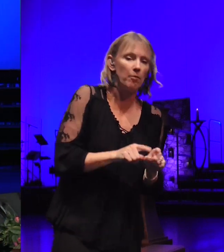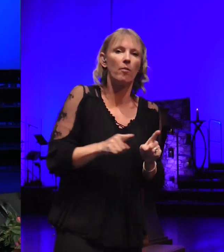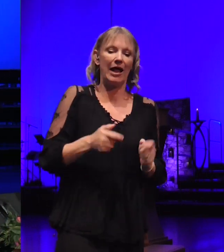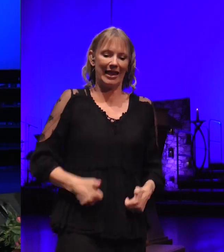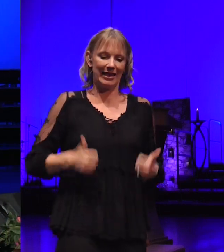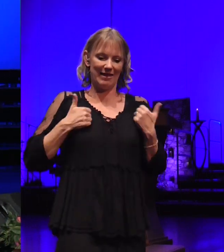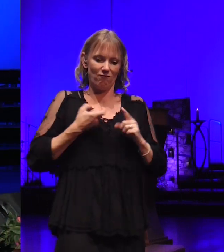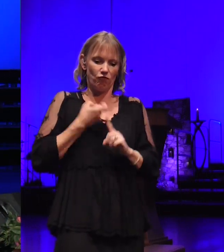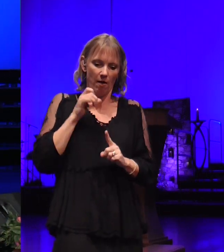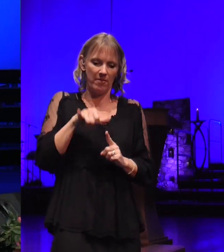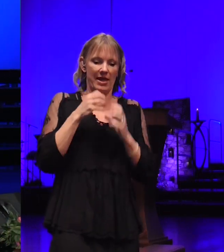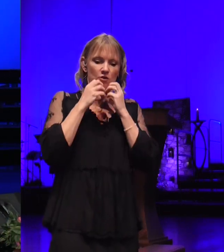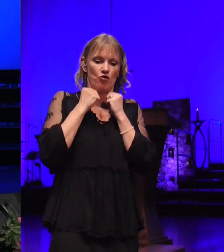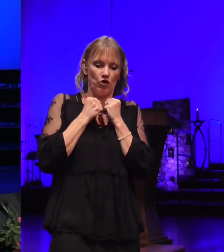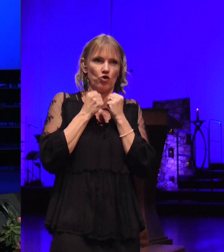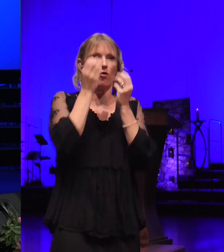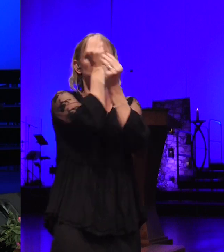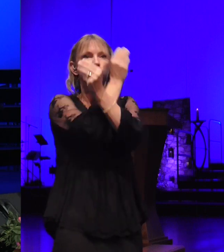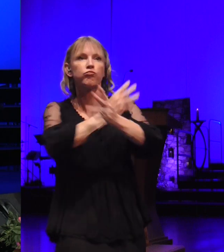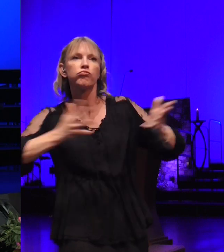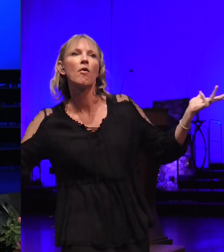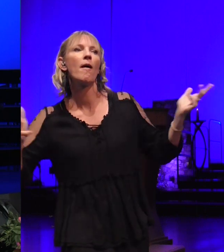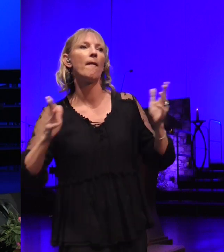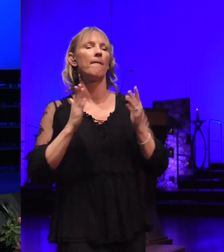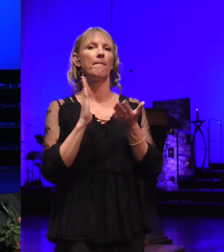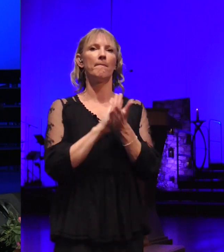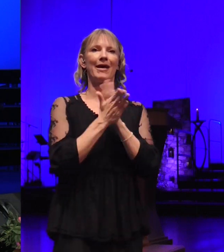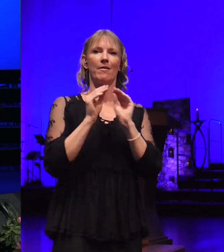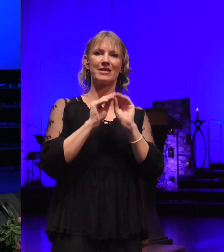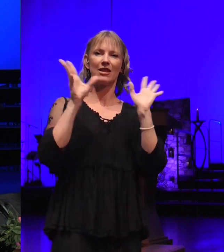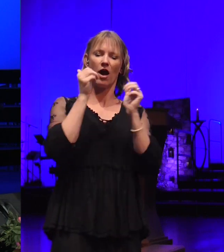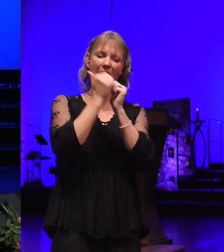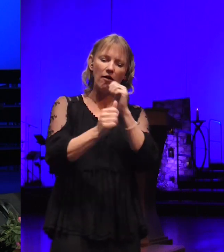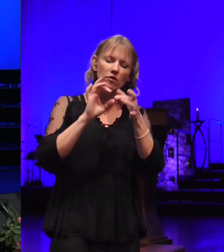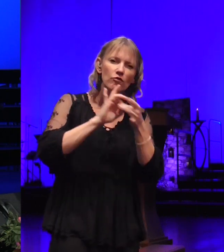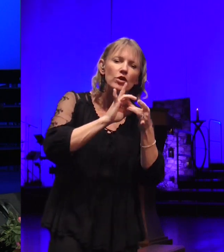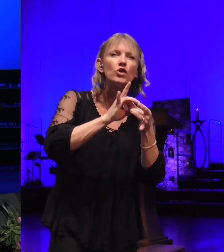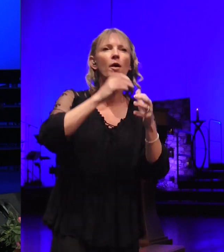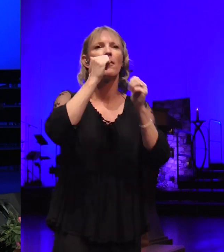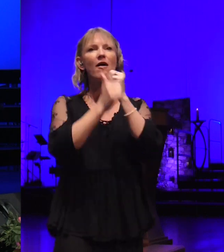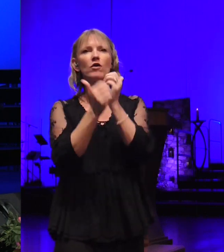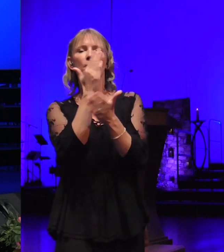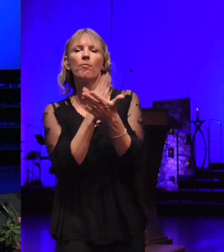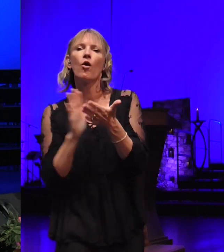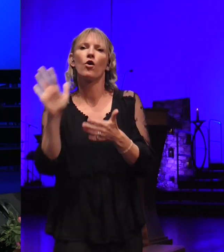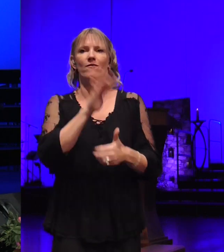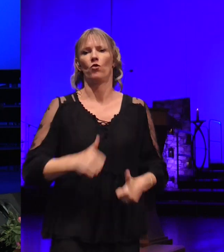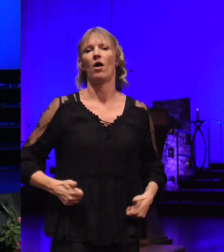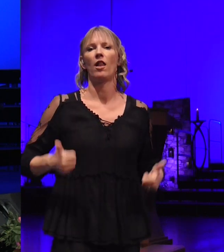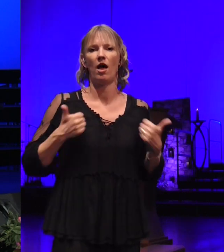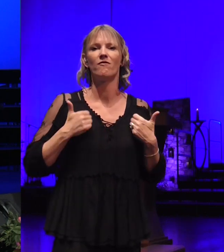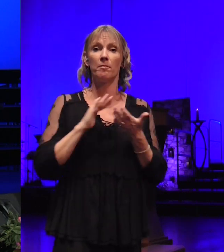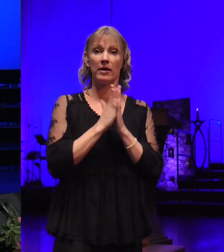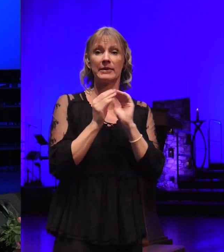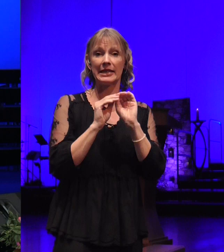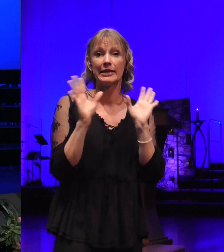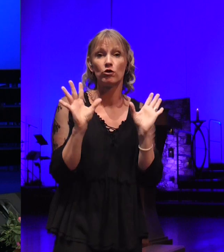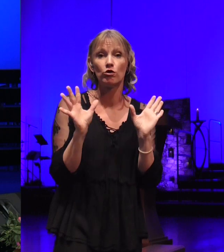from, makes itself known in every relationship, in corner and area of your life?